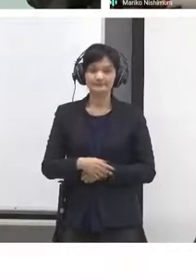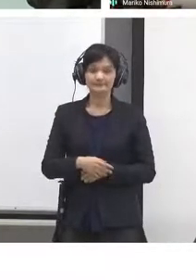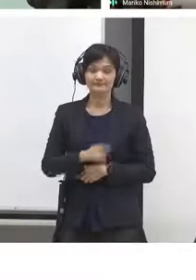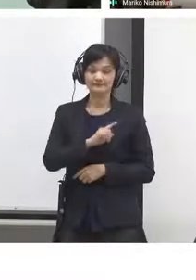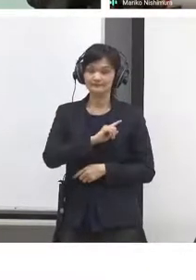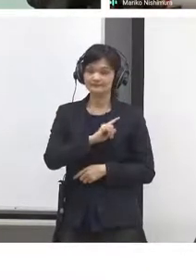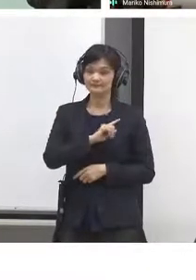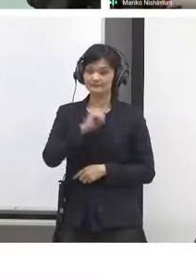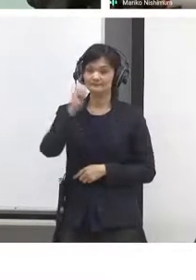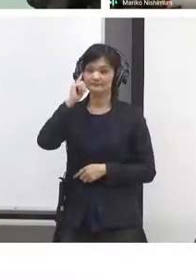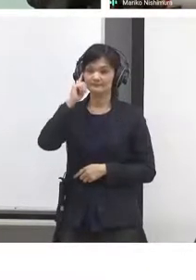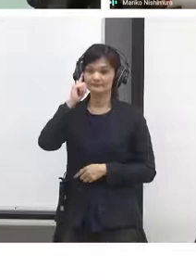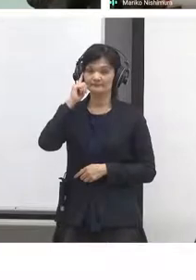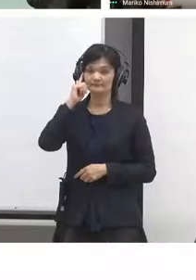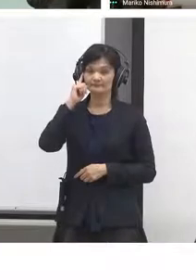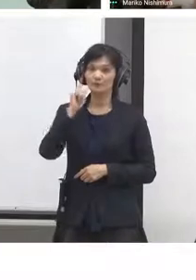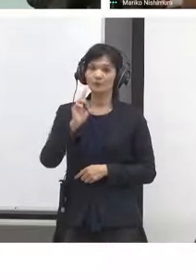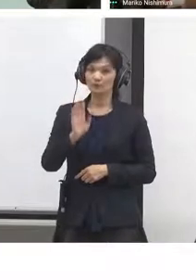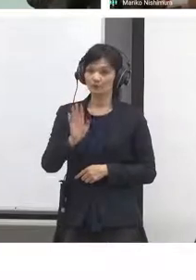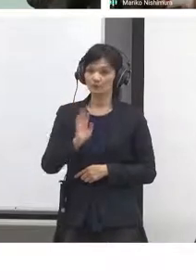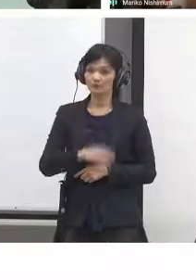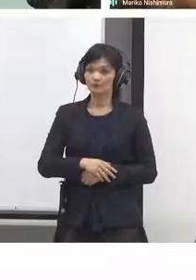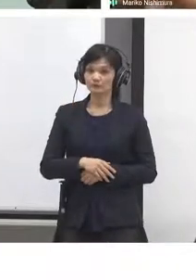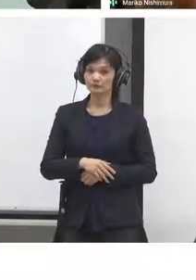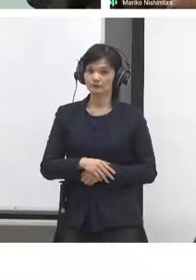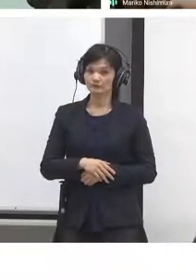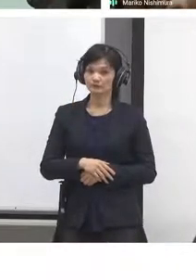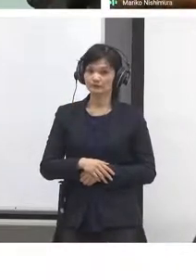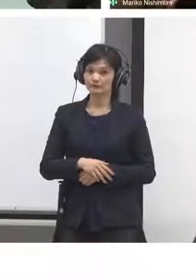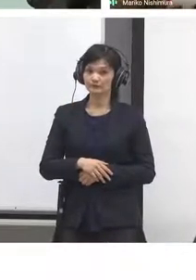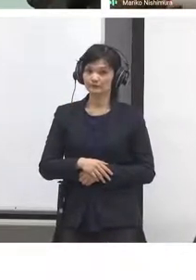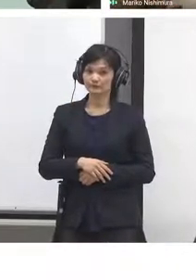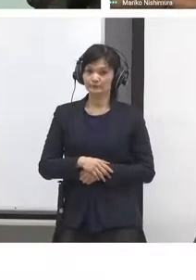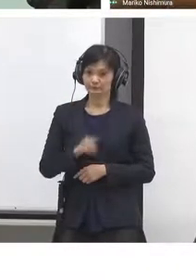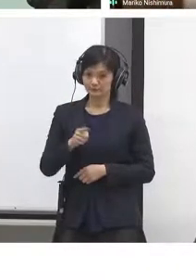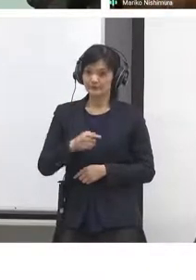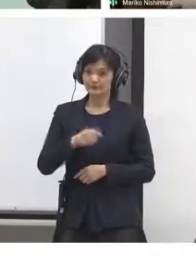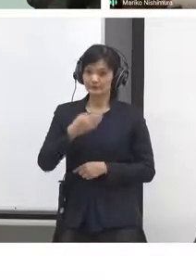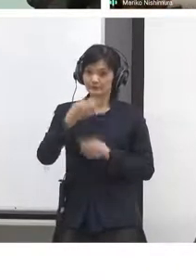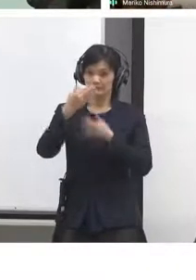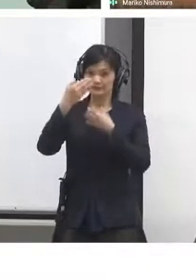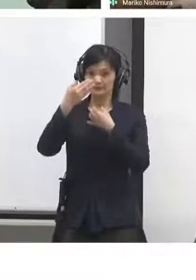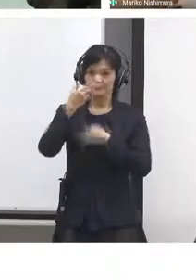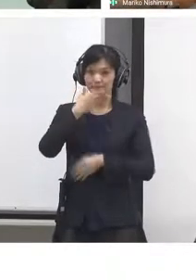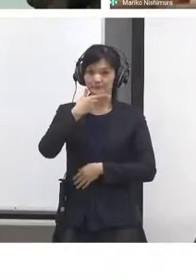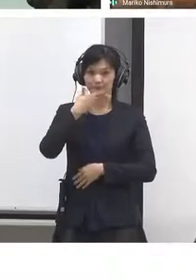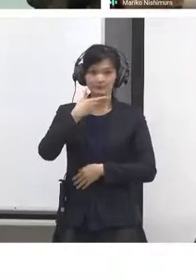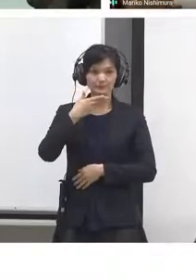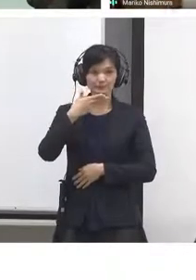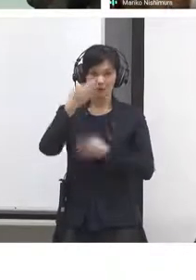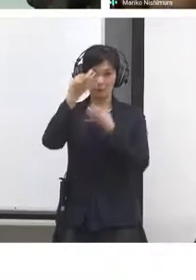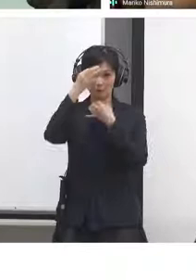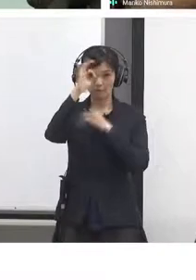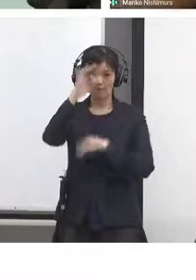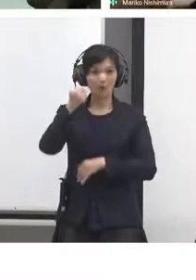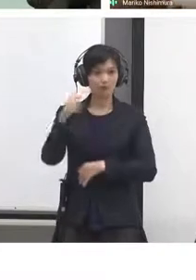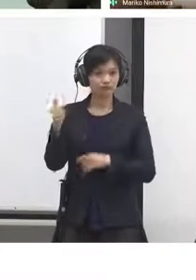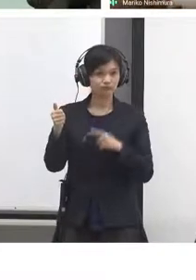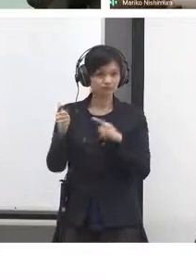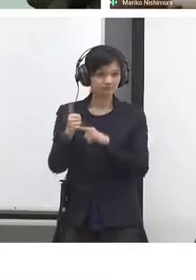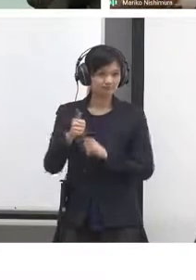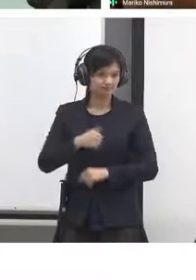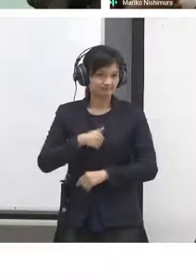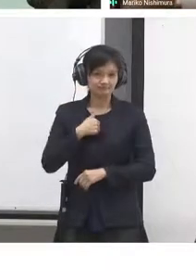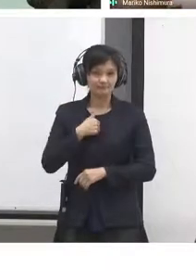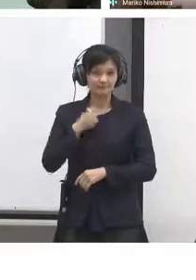a very, how can I say, symbolic. And because before, not now, but before, a Japanese, you know, governor